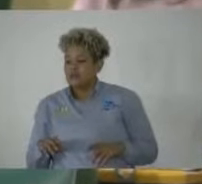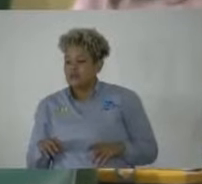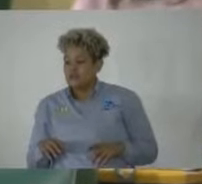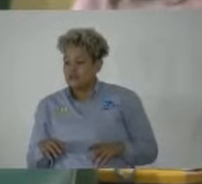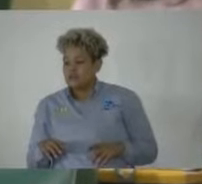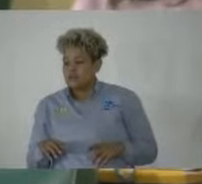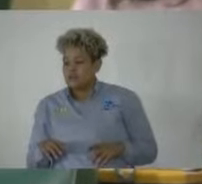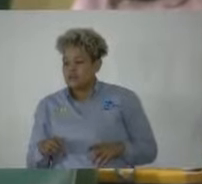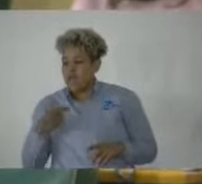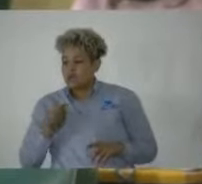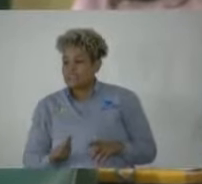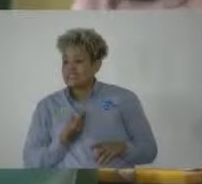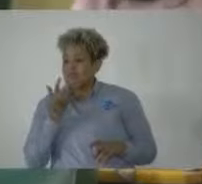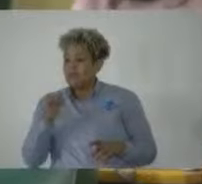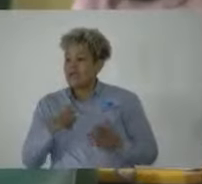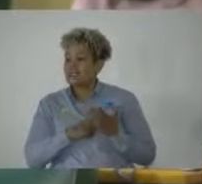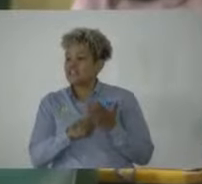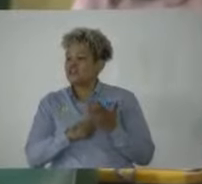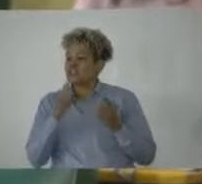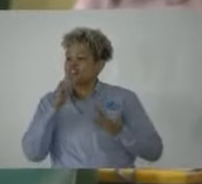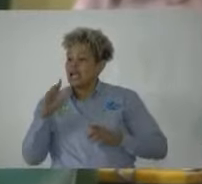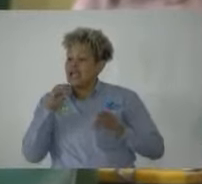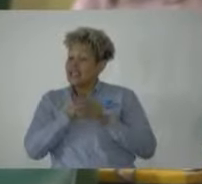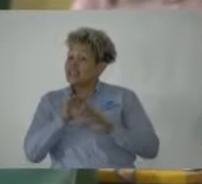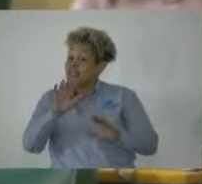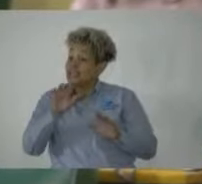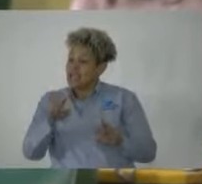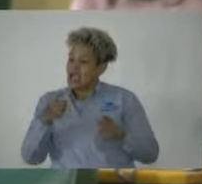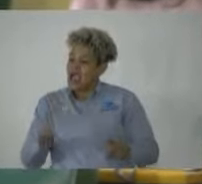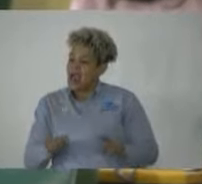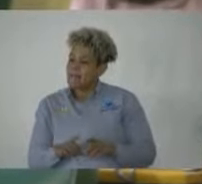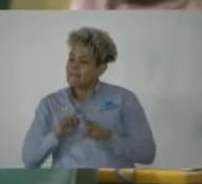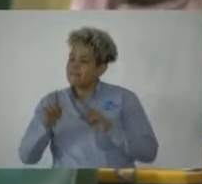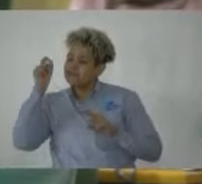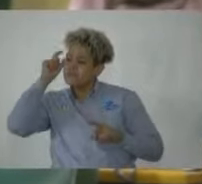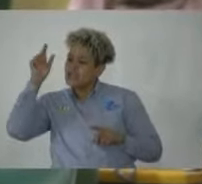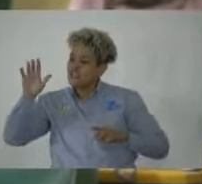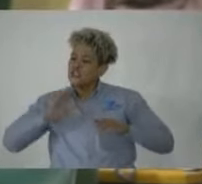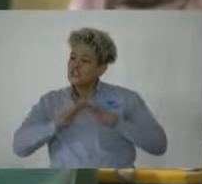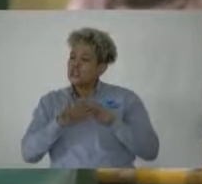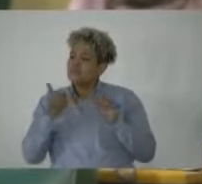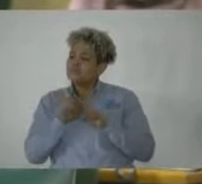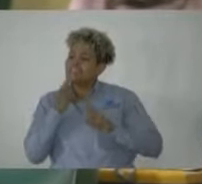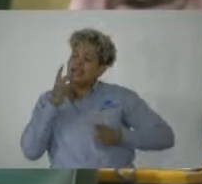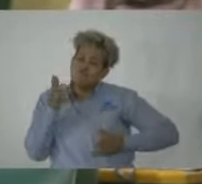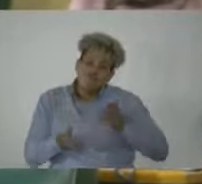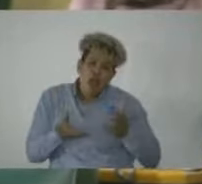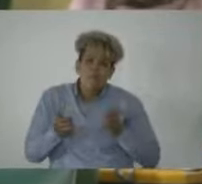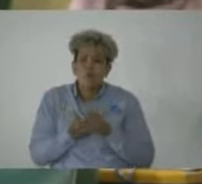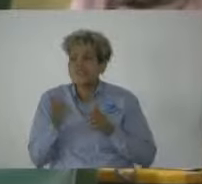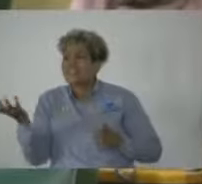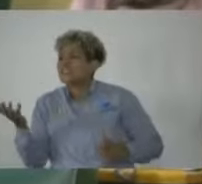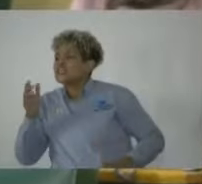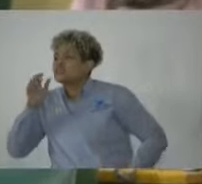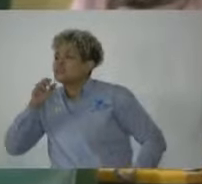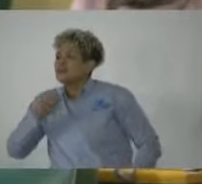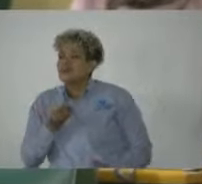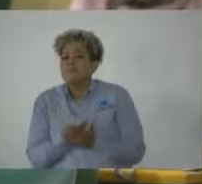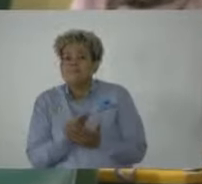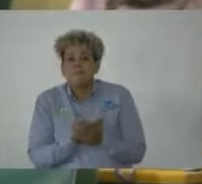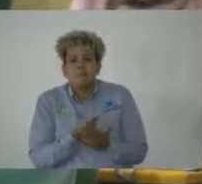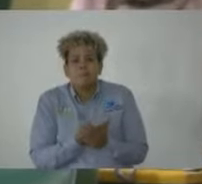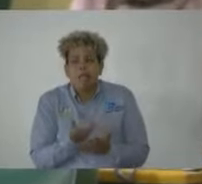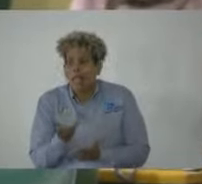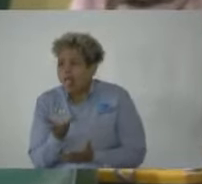and I was inspired by the discussion that ensued. However, Madam Speaker, Jamaica was grappling with suffocating fiscal